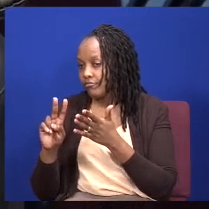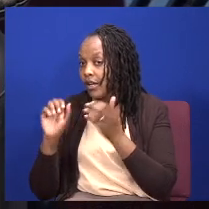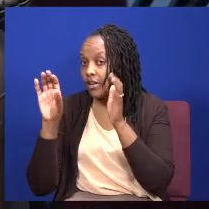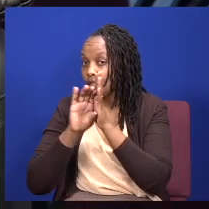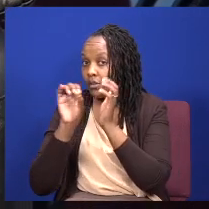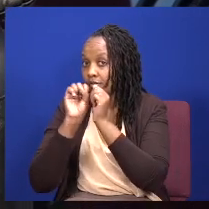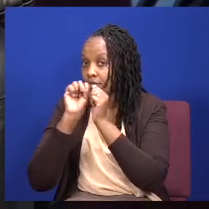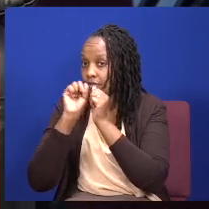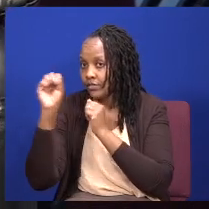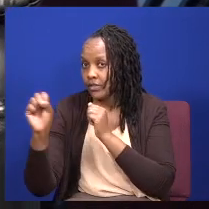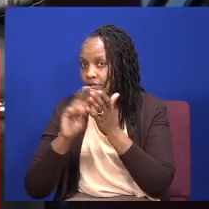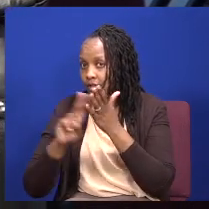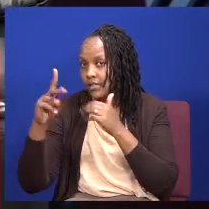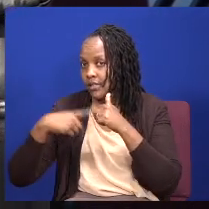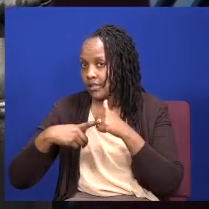The Bible says,